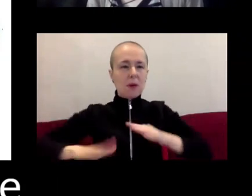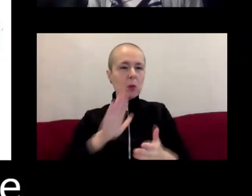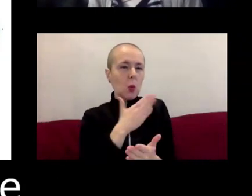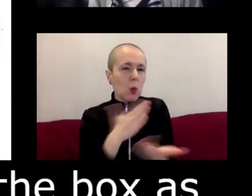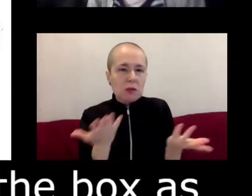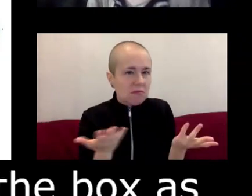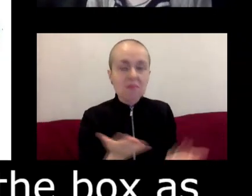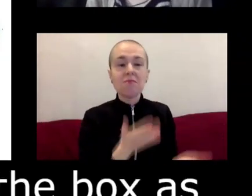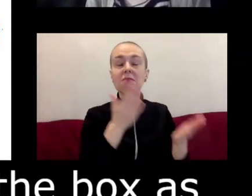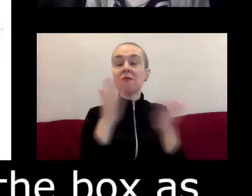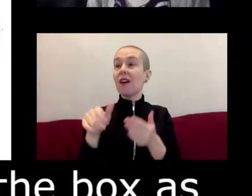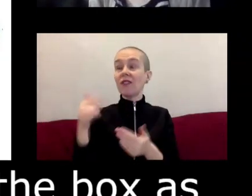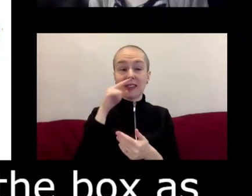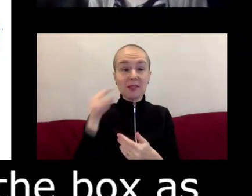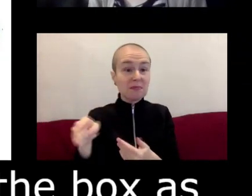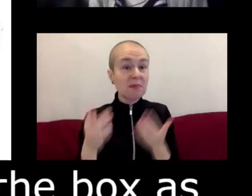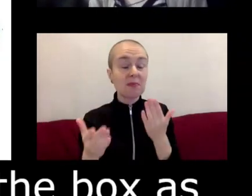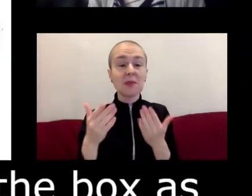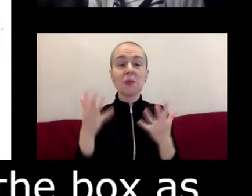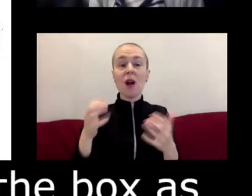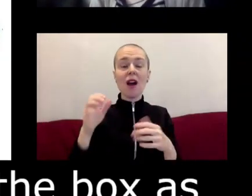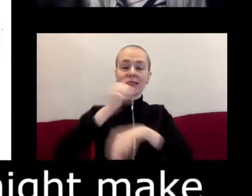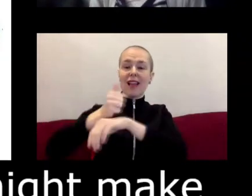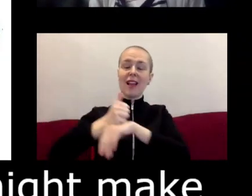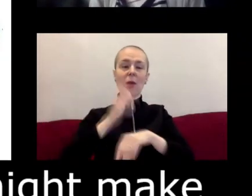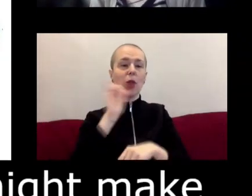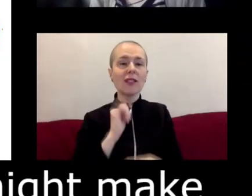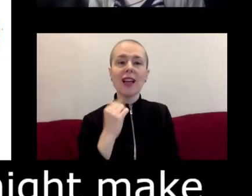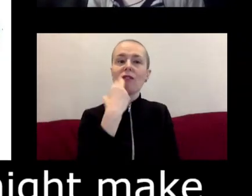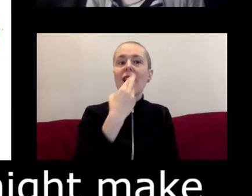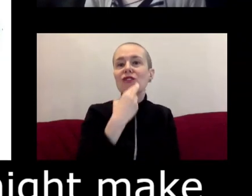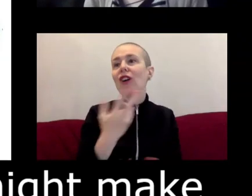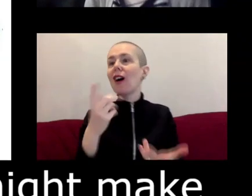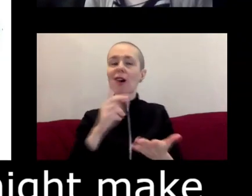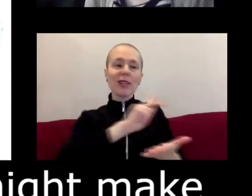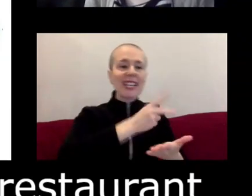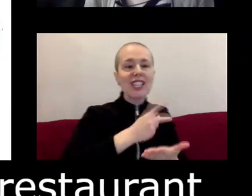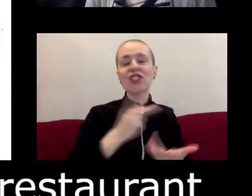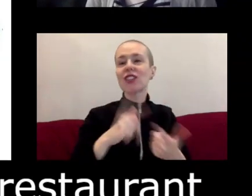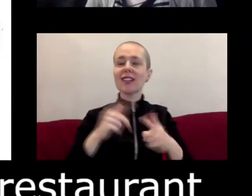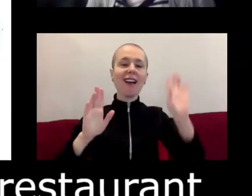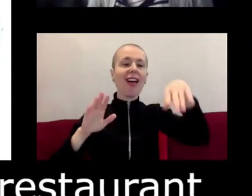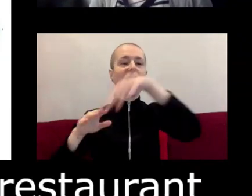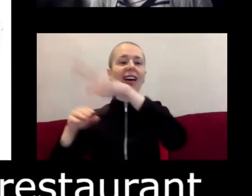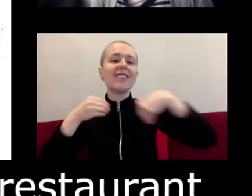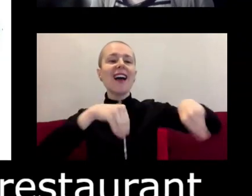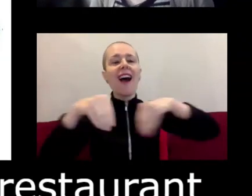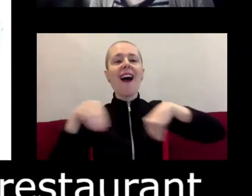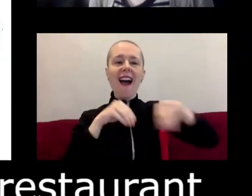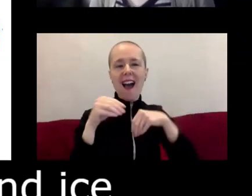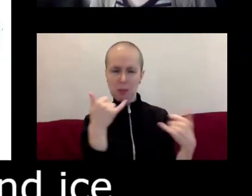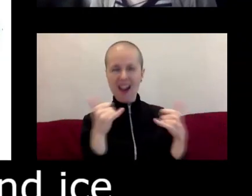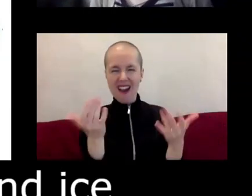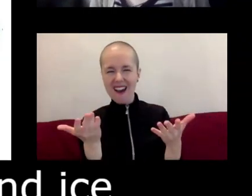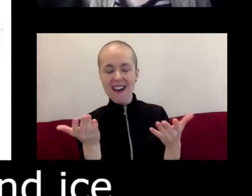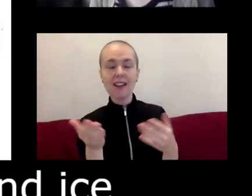kid might make a pretend kitchen or restaurant and start selling pretend ice cream. So they might start doing